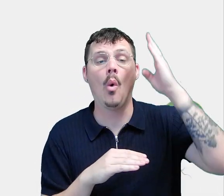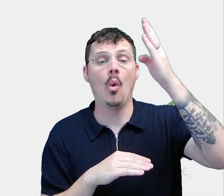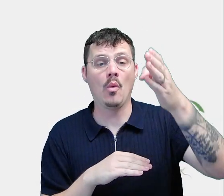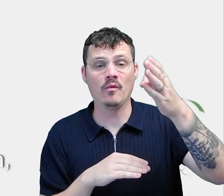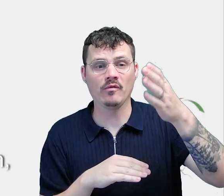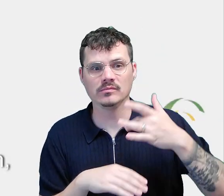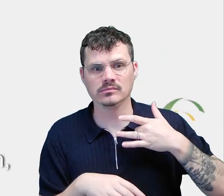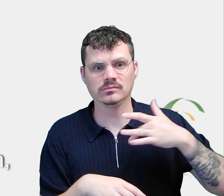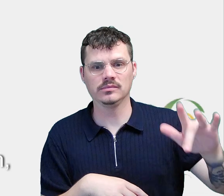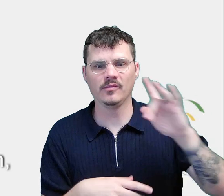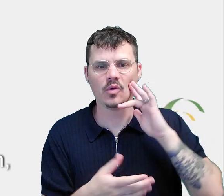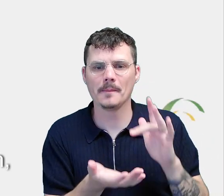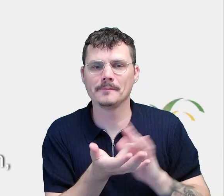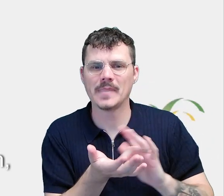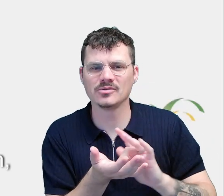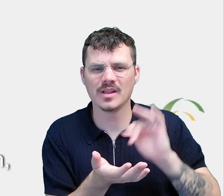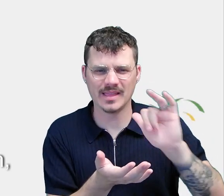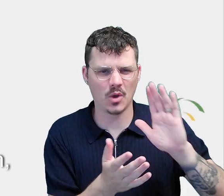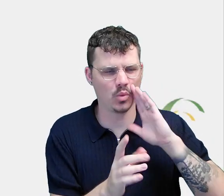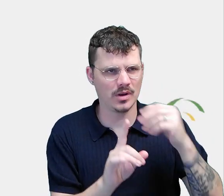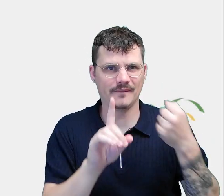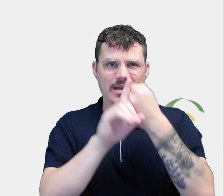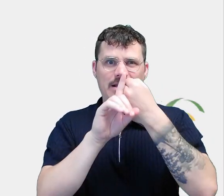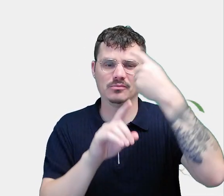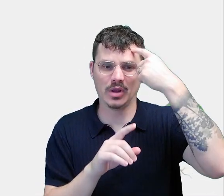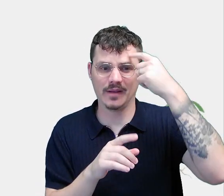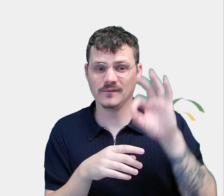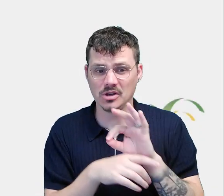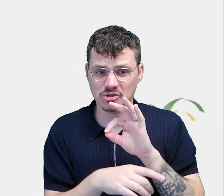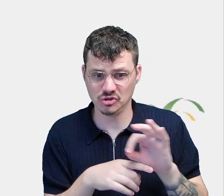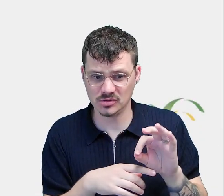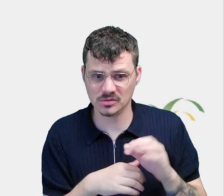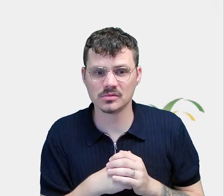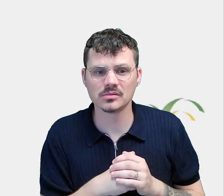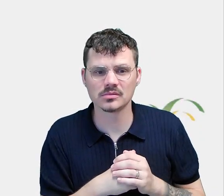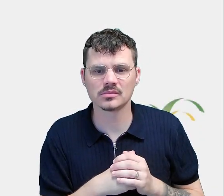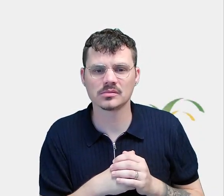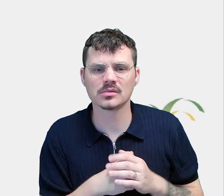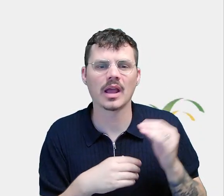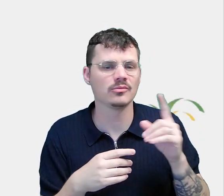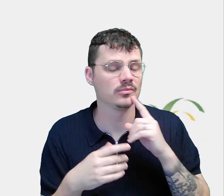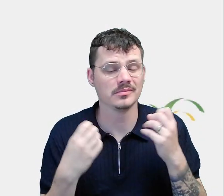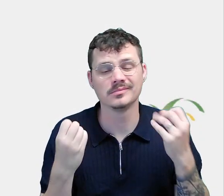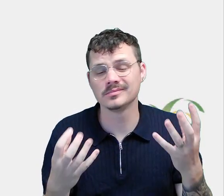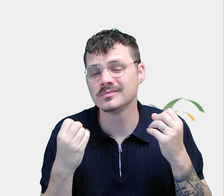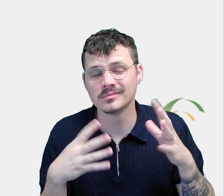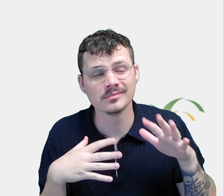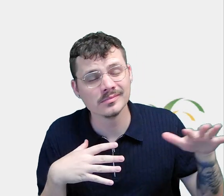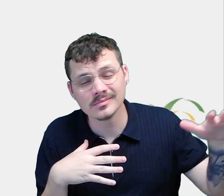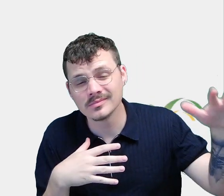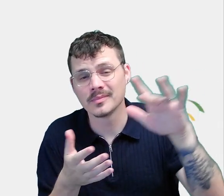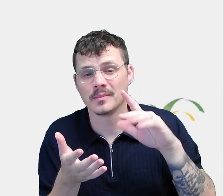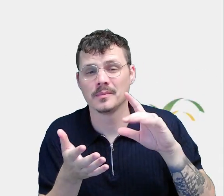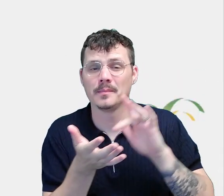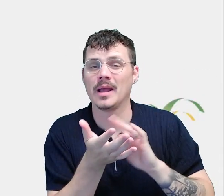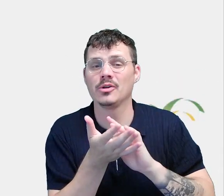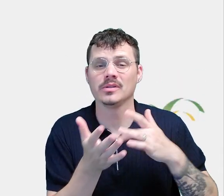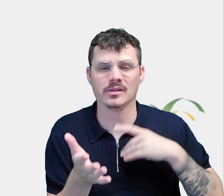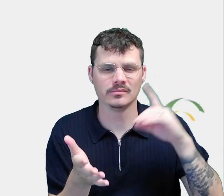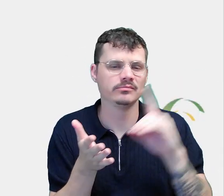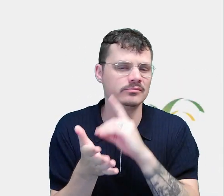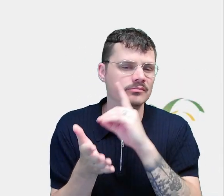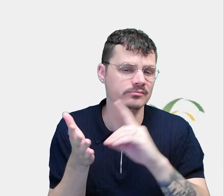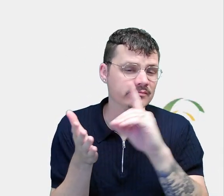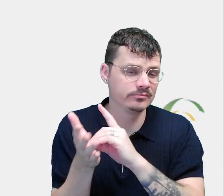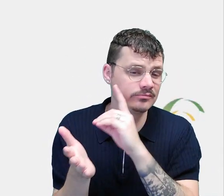oversensitivity to medicines that affect brain function, and tons of medical discrimination.